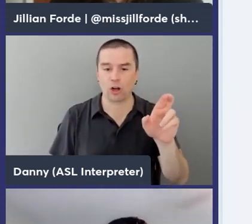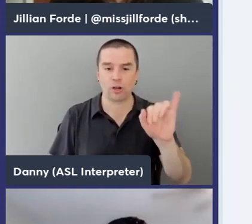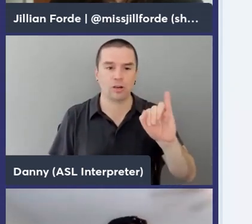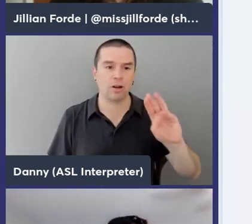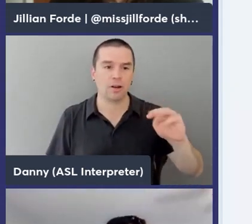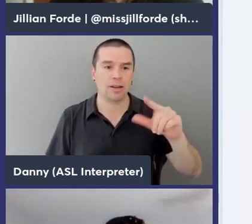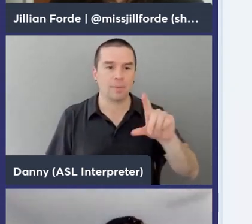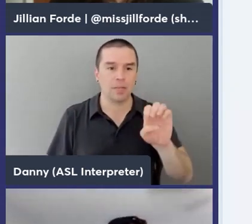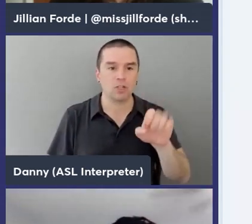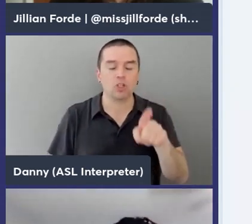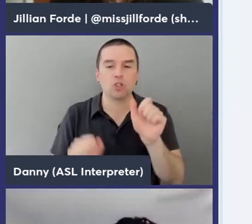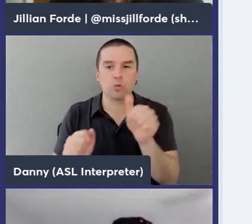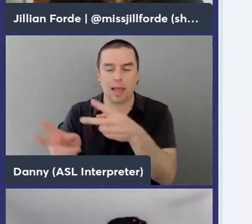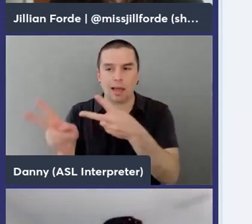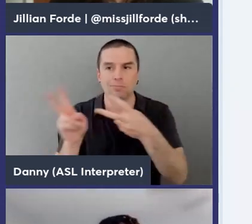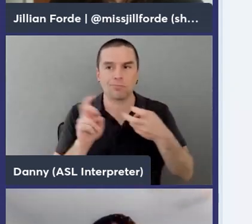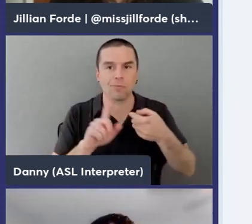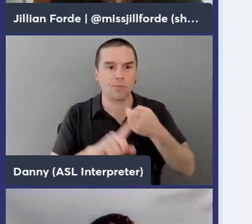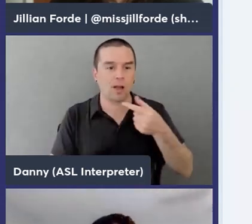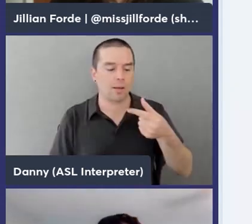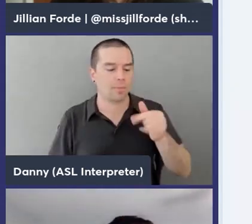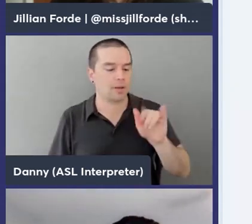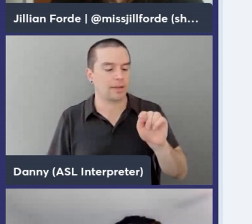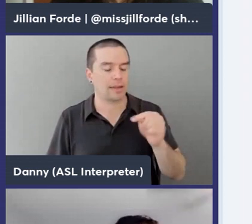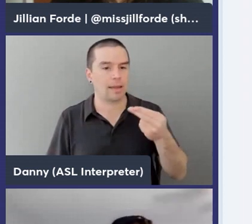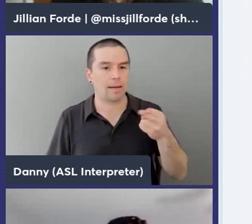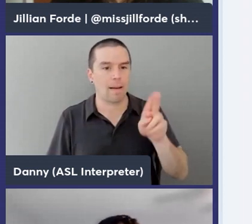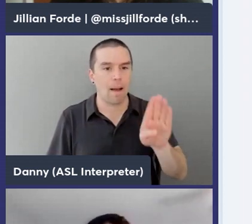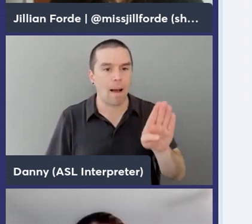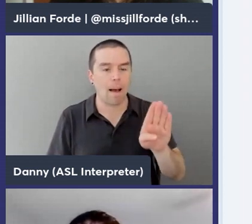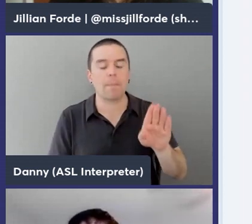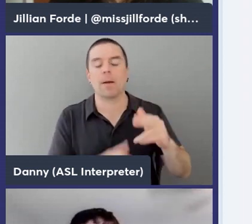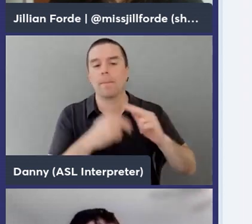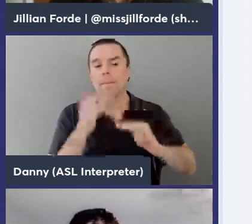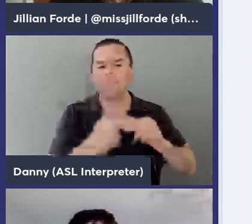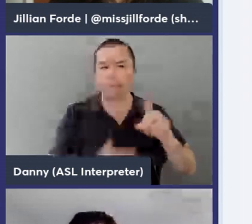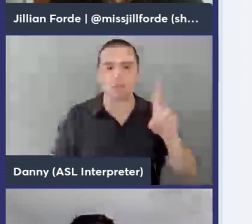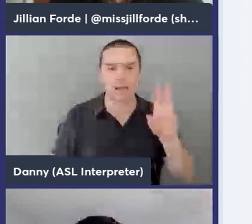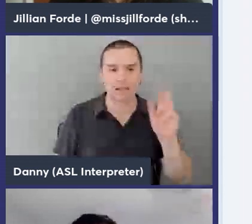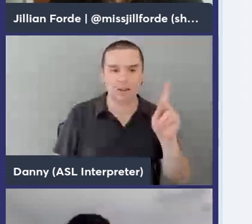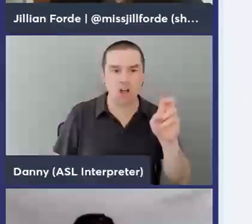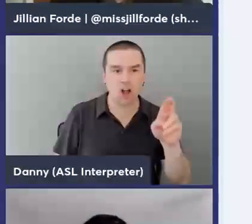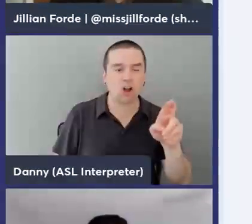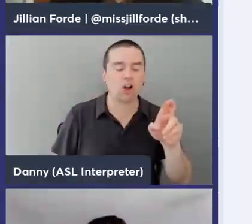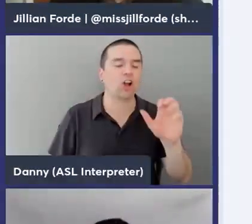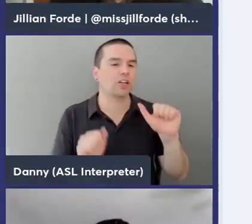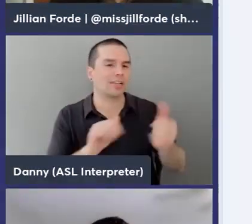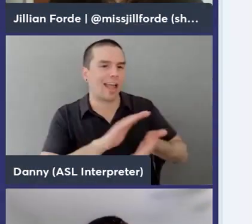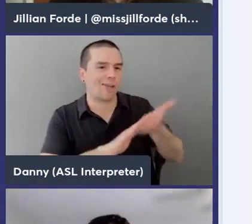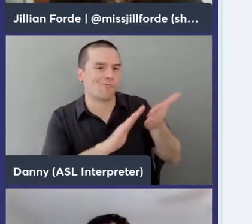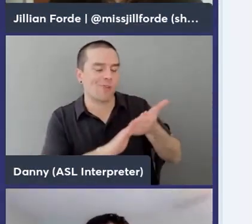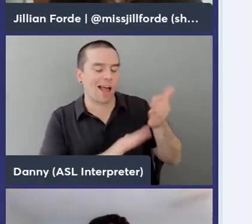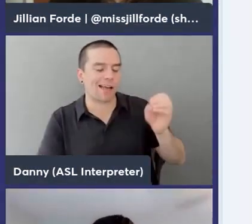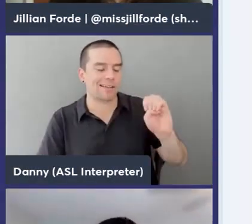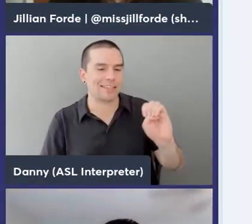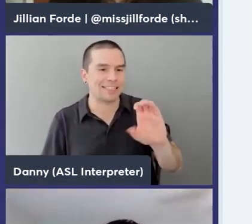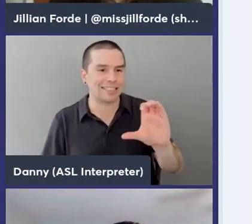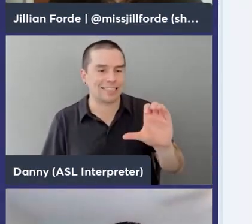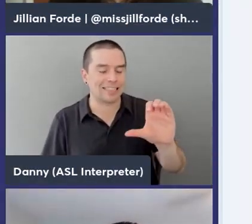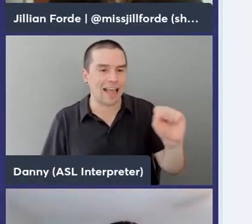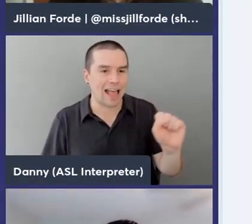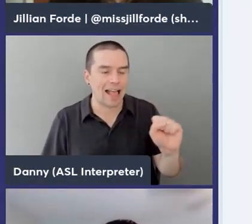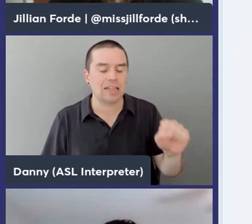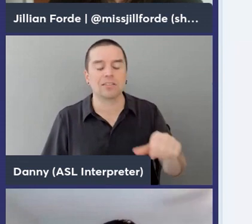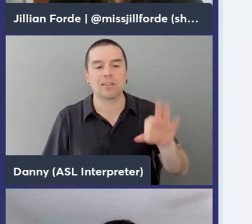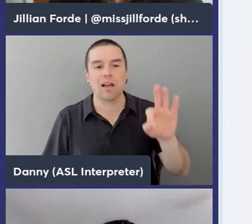from GitHub. You can build the Docker image, and then you can run it on ECS, or you could run it in Fargate. I'm personally running here on a small EC2 instance